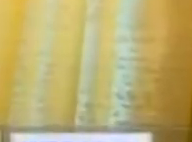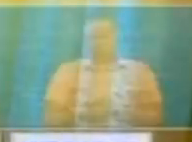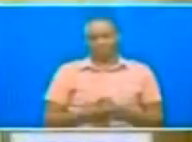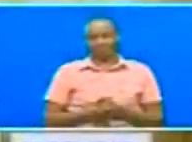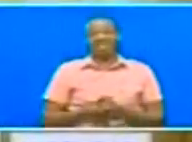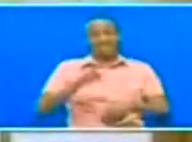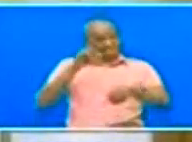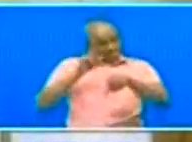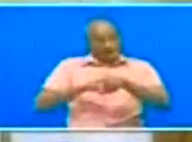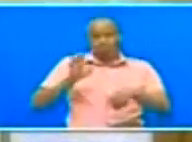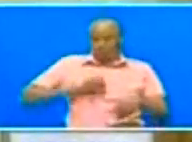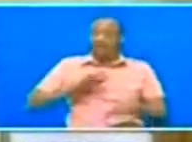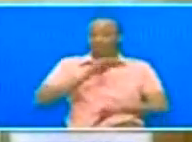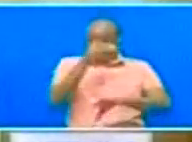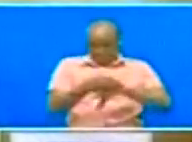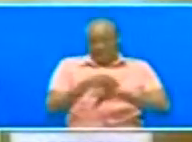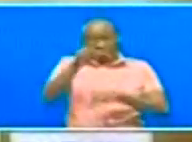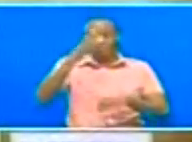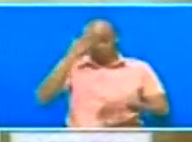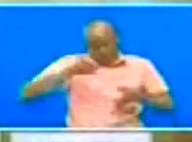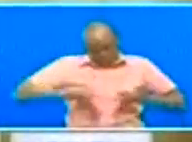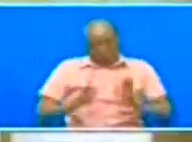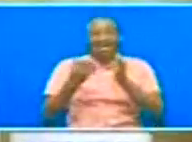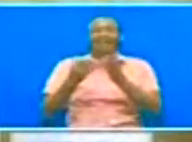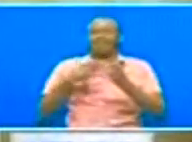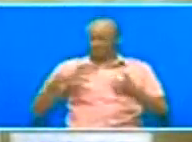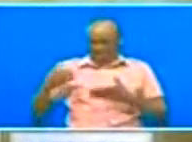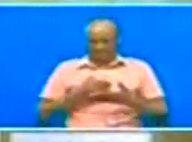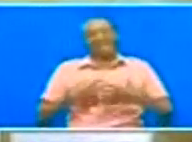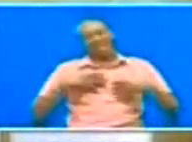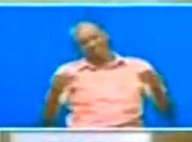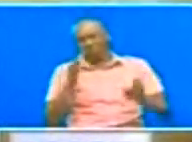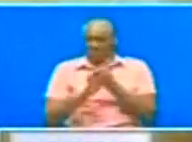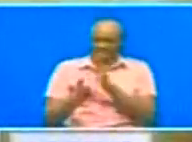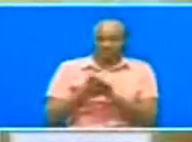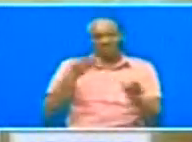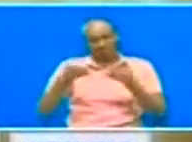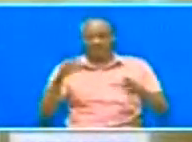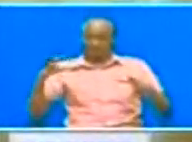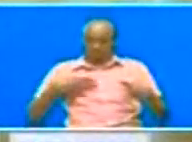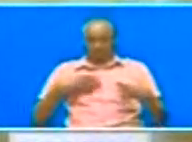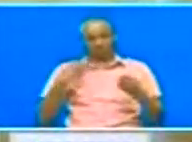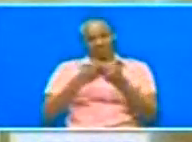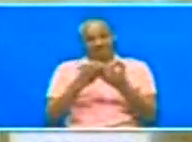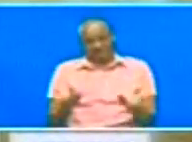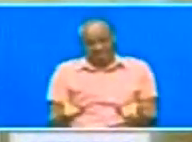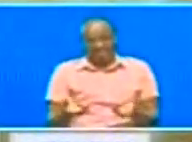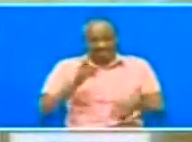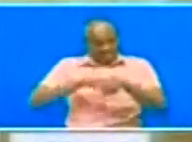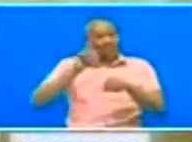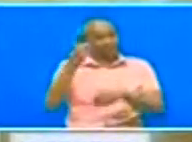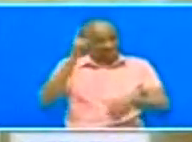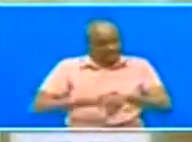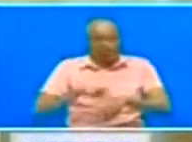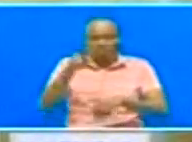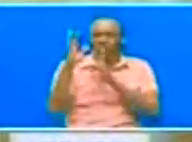Every pregnant woman's dream is to give birth to a healthy baby, one with no complications whatsoever. Especially if you're a first-time